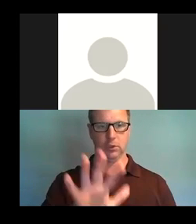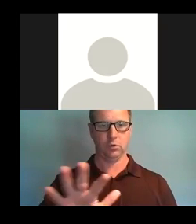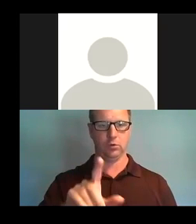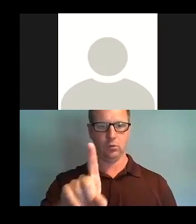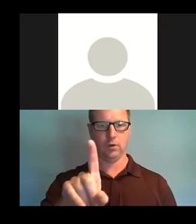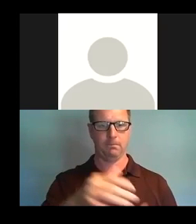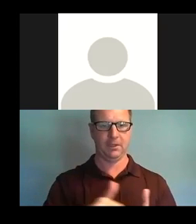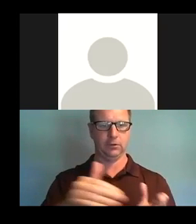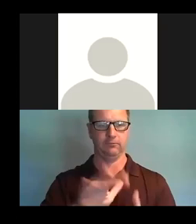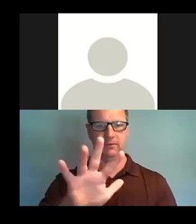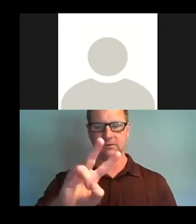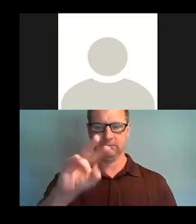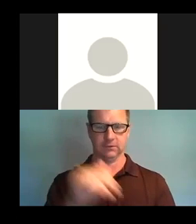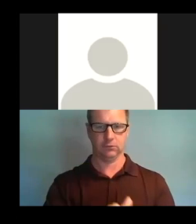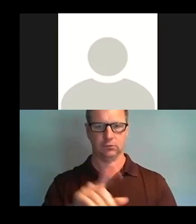approximately